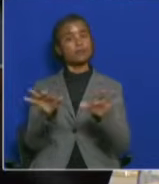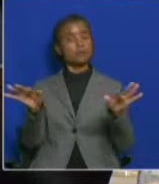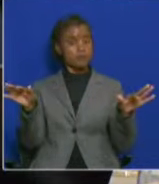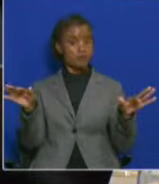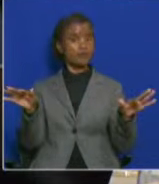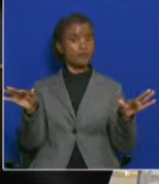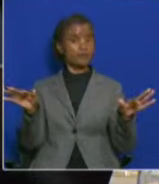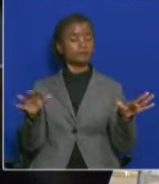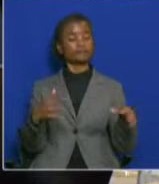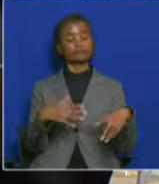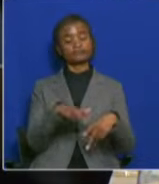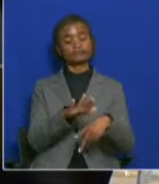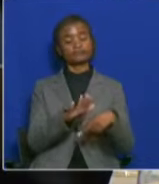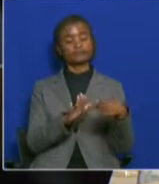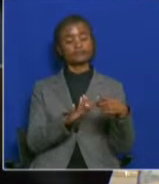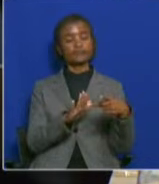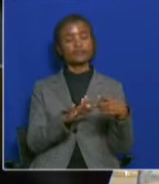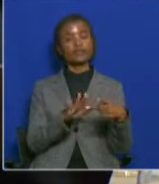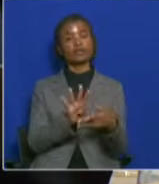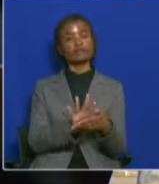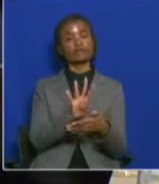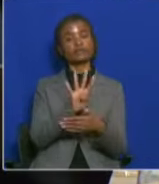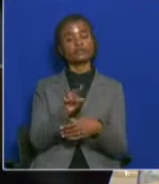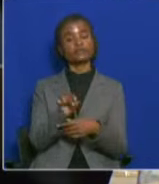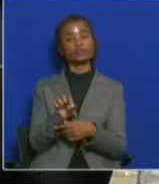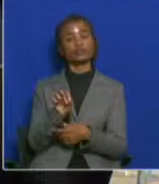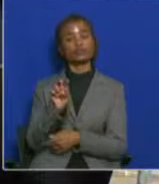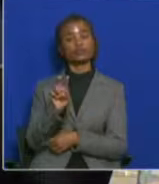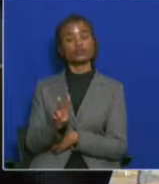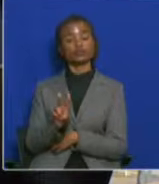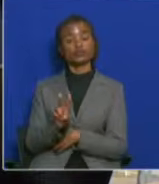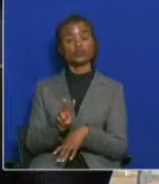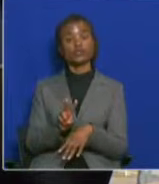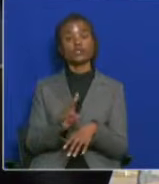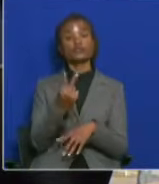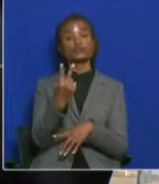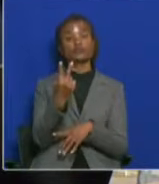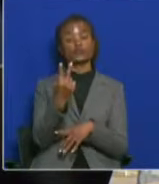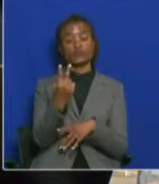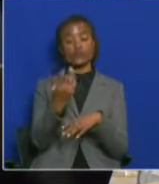14.2, there are 2 further documents that are attached.